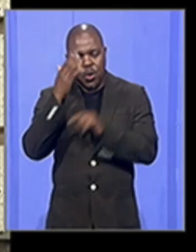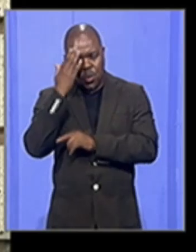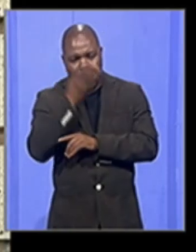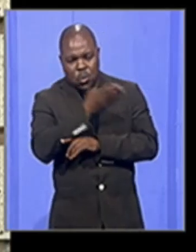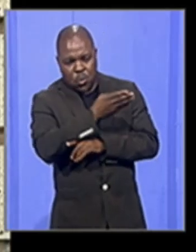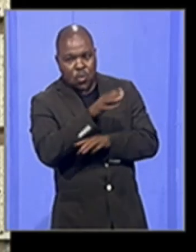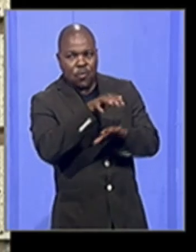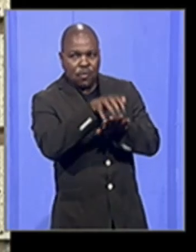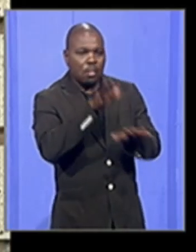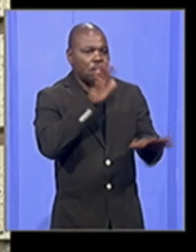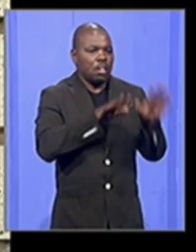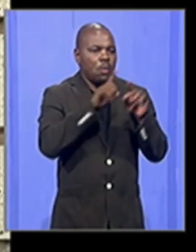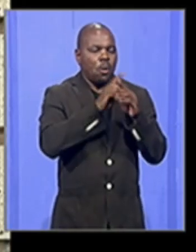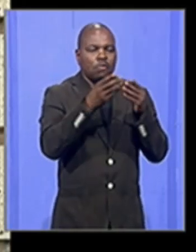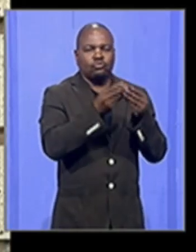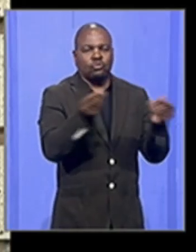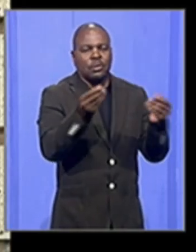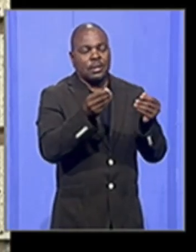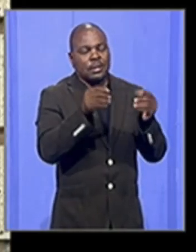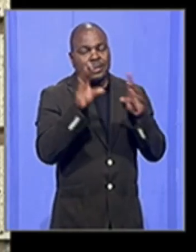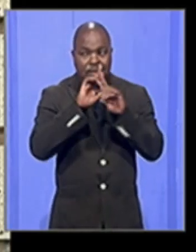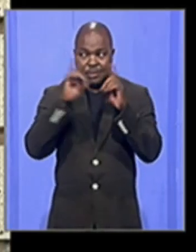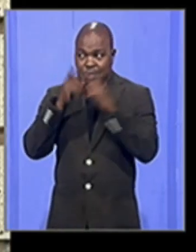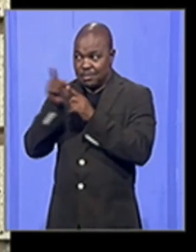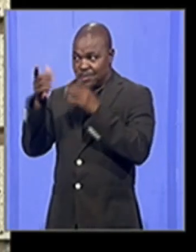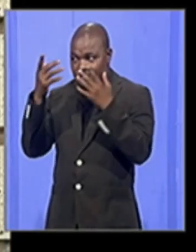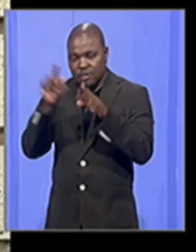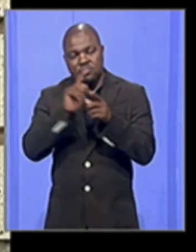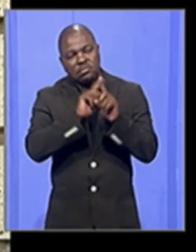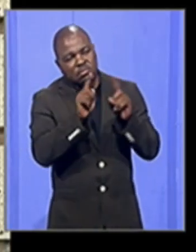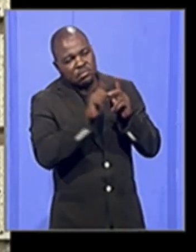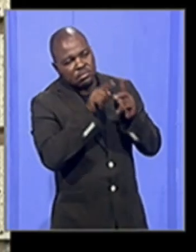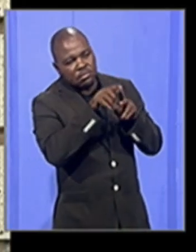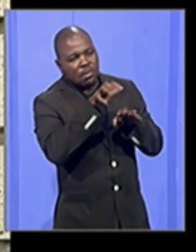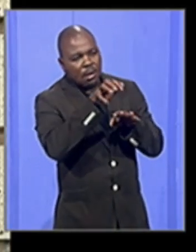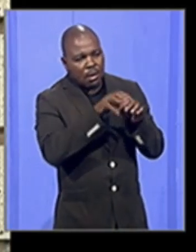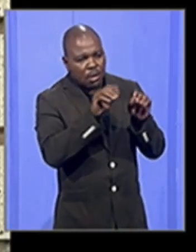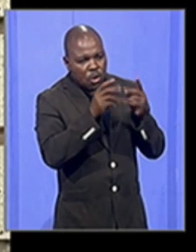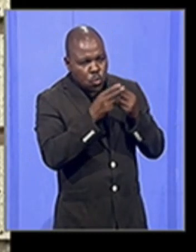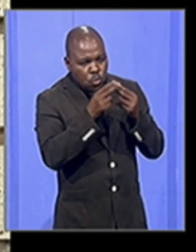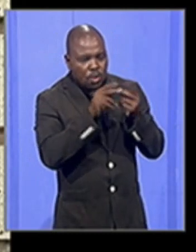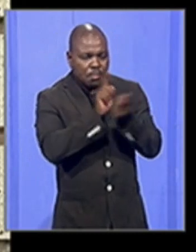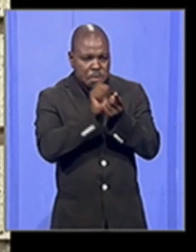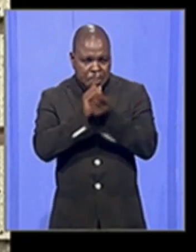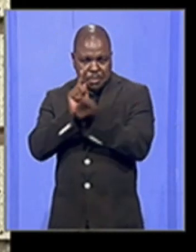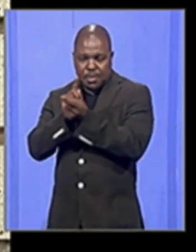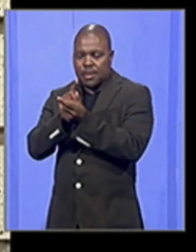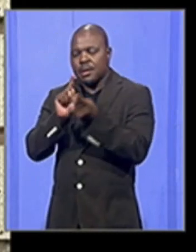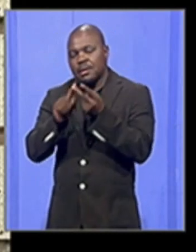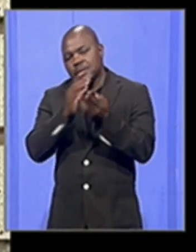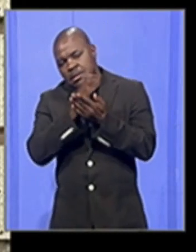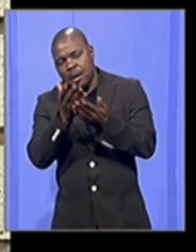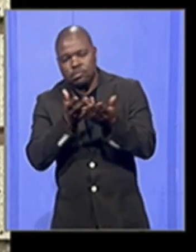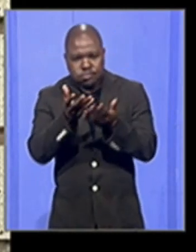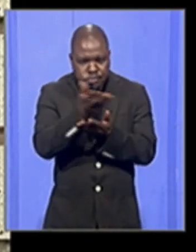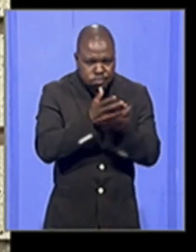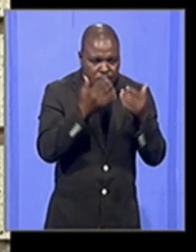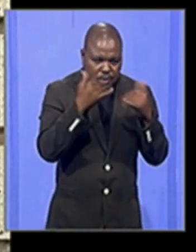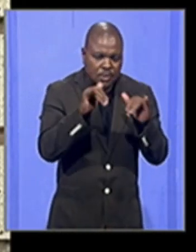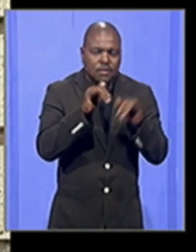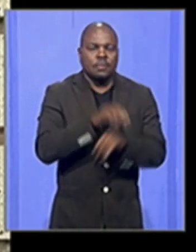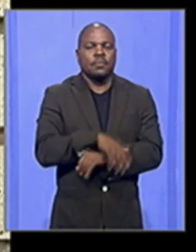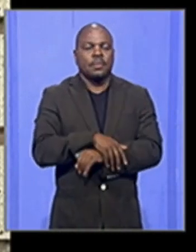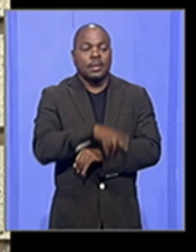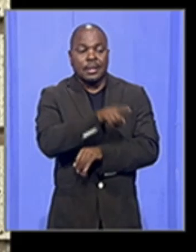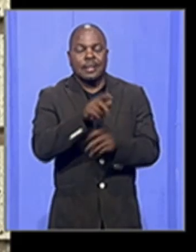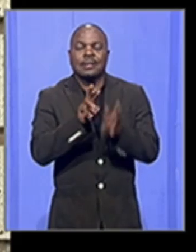affecting farmers. The department has met with various agricultural unions and is still engaging with some who are representing